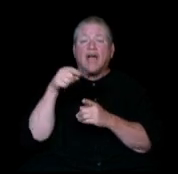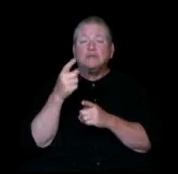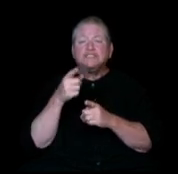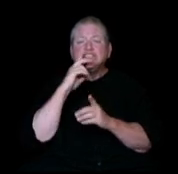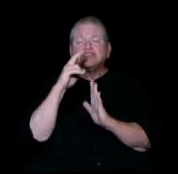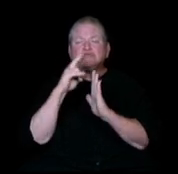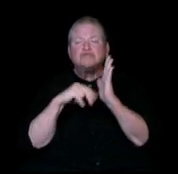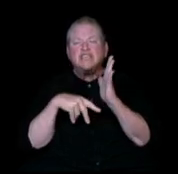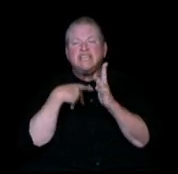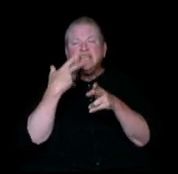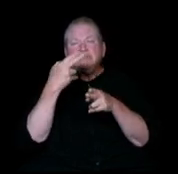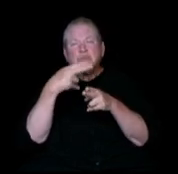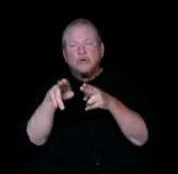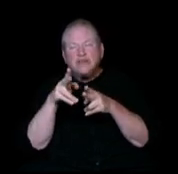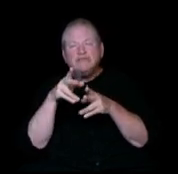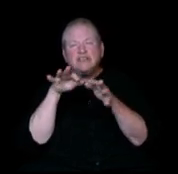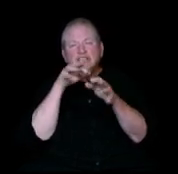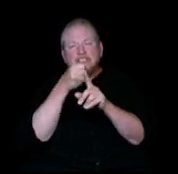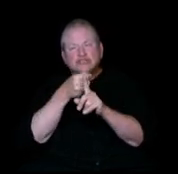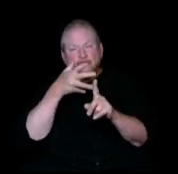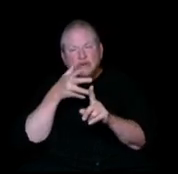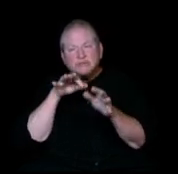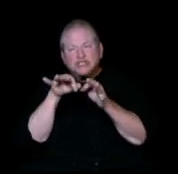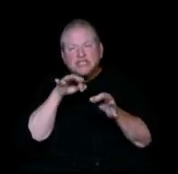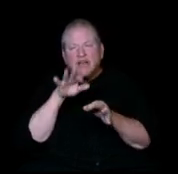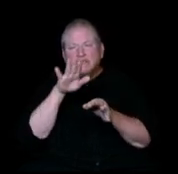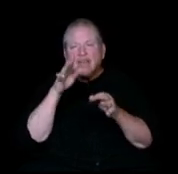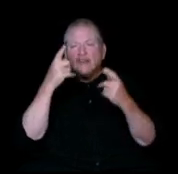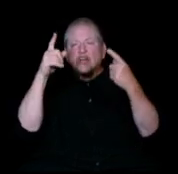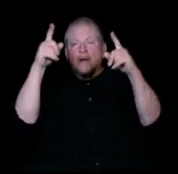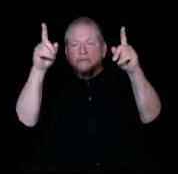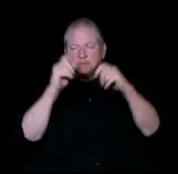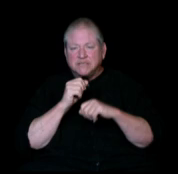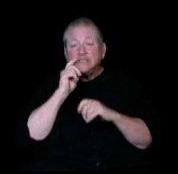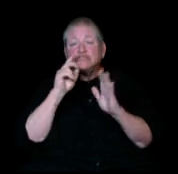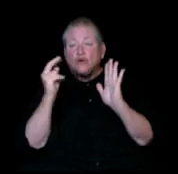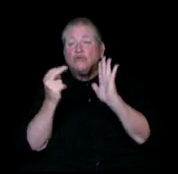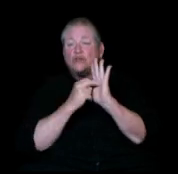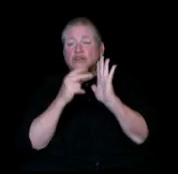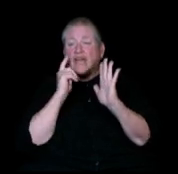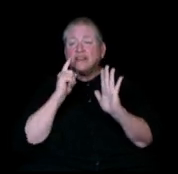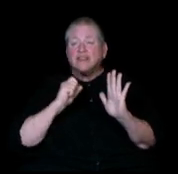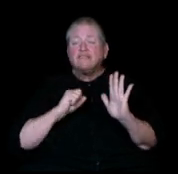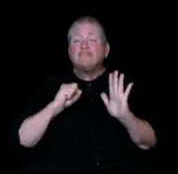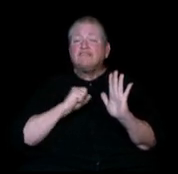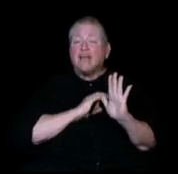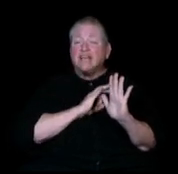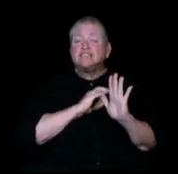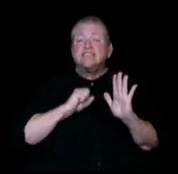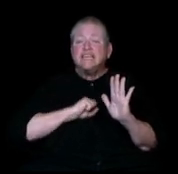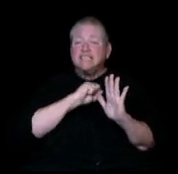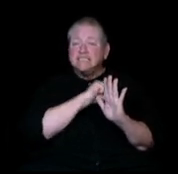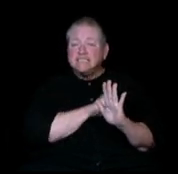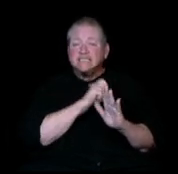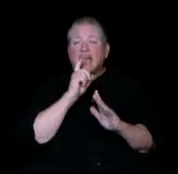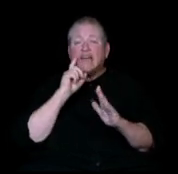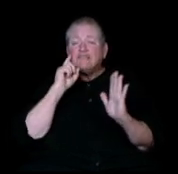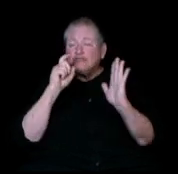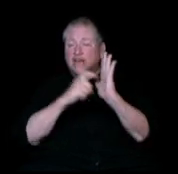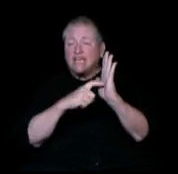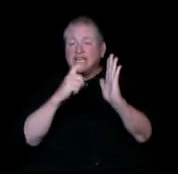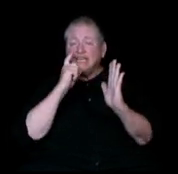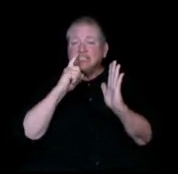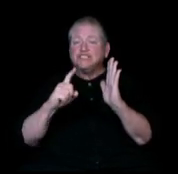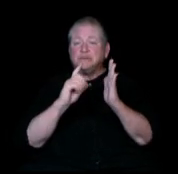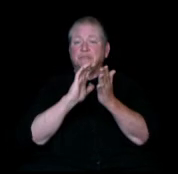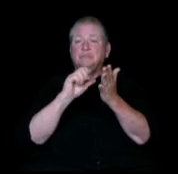abbreviated descriptions of their many accomplishments, so I encourage you to visit the faculty and staff recognition section of the President's webpage for